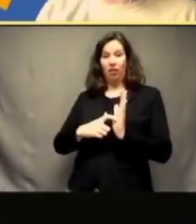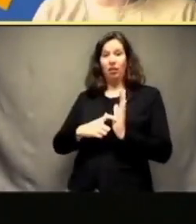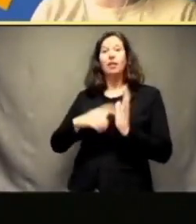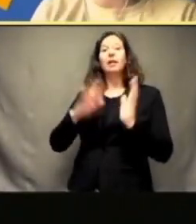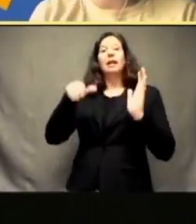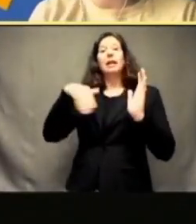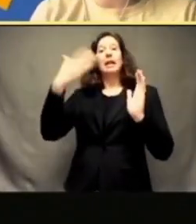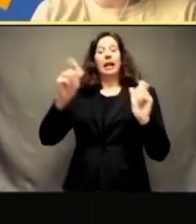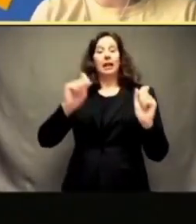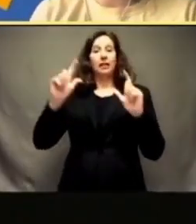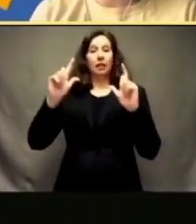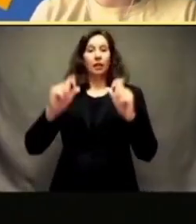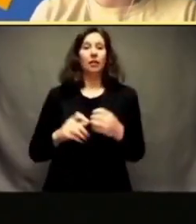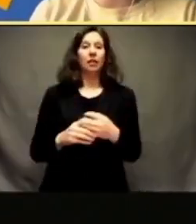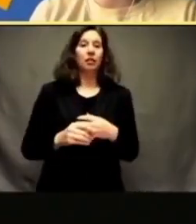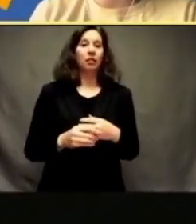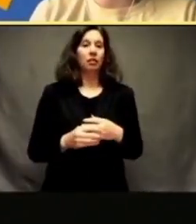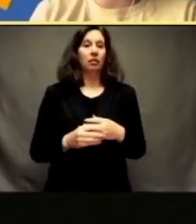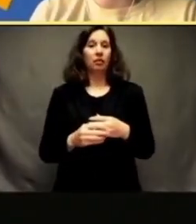slide.